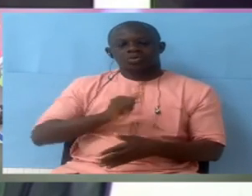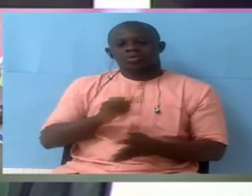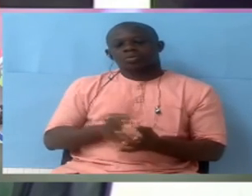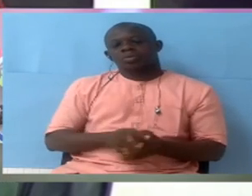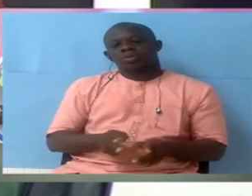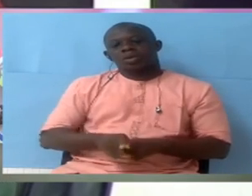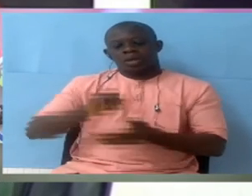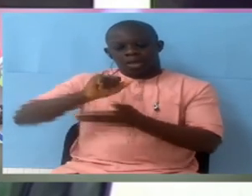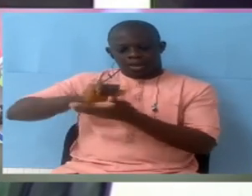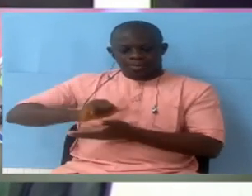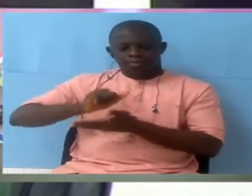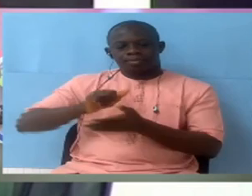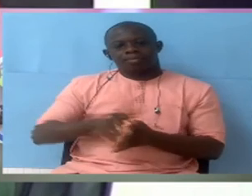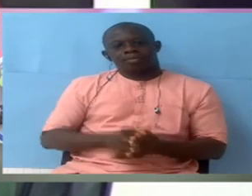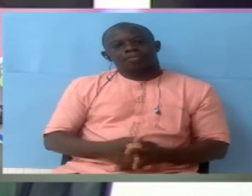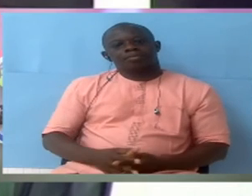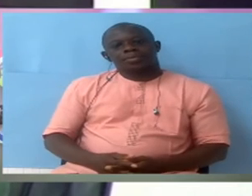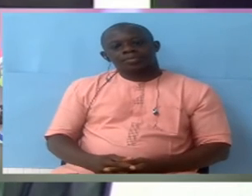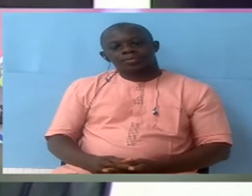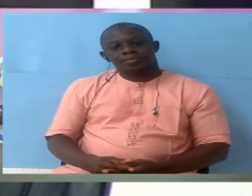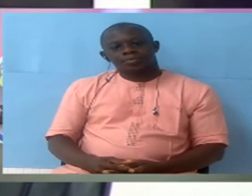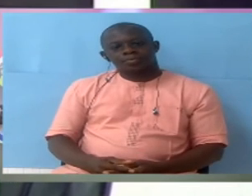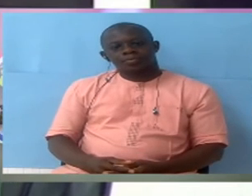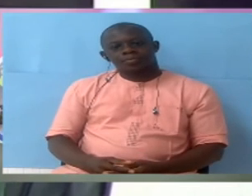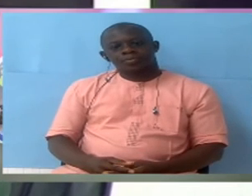I kept it. Ma denchako.